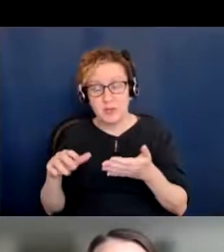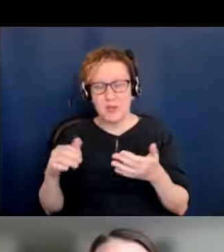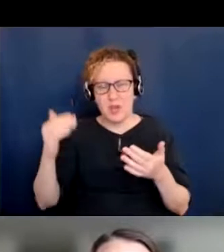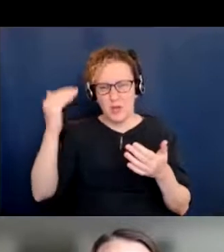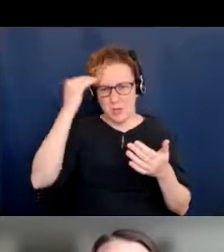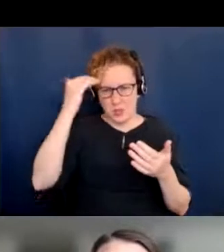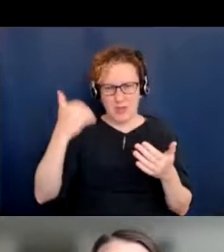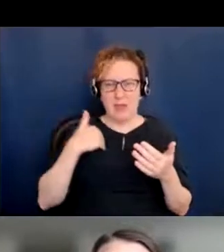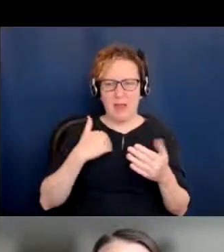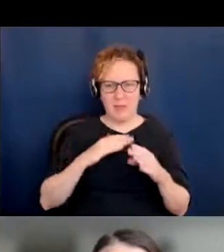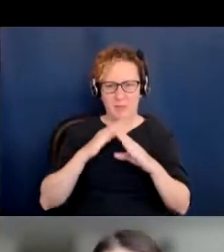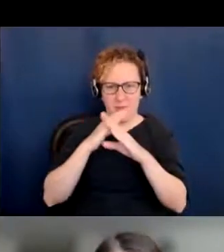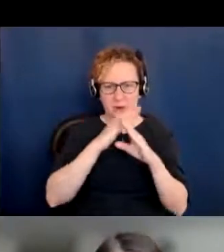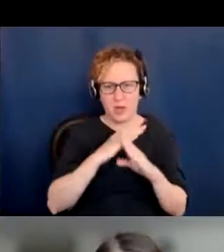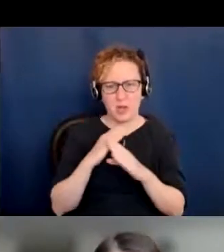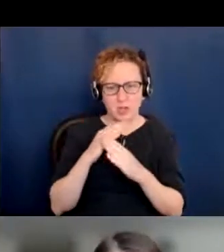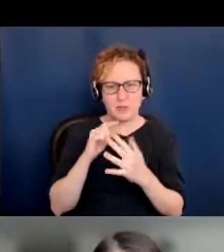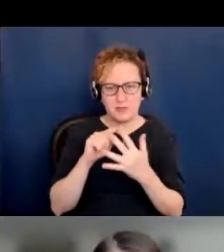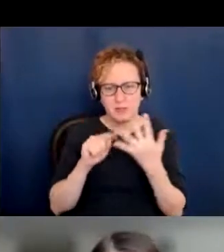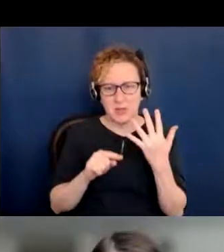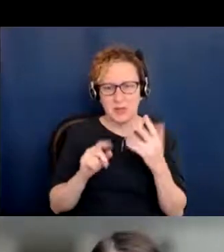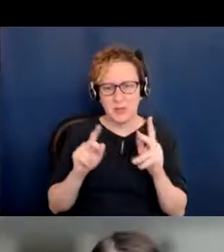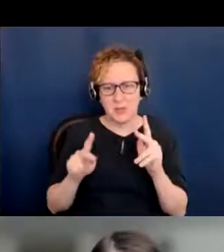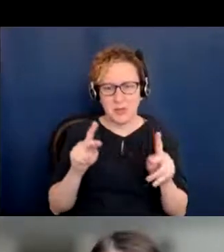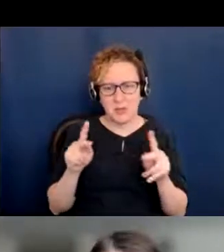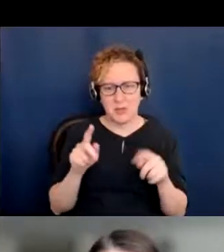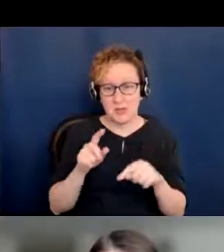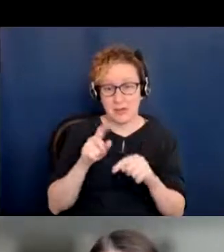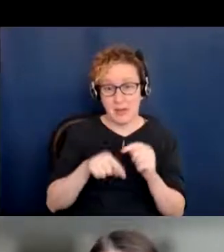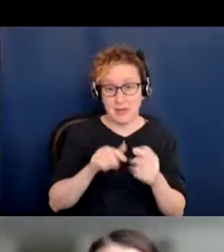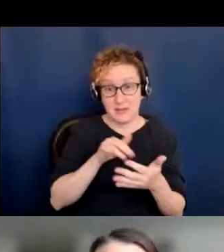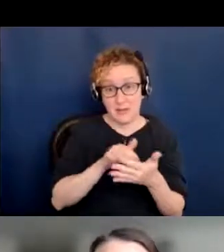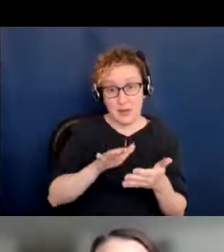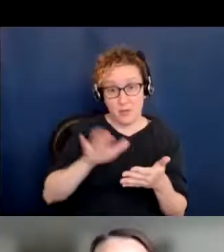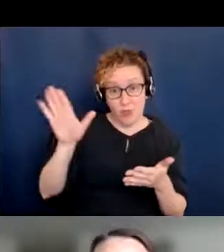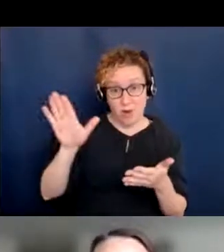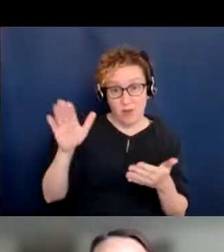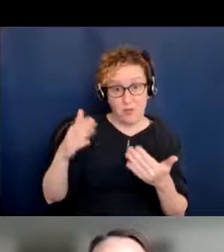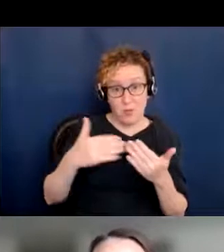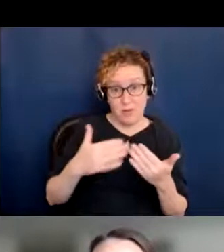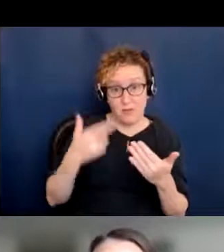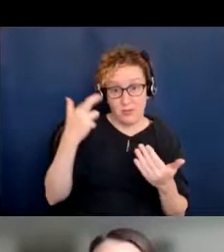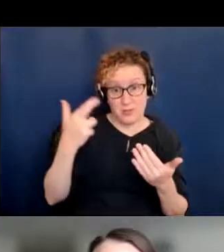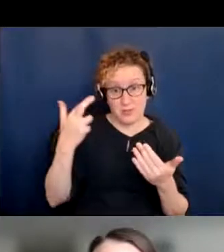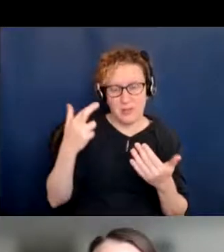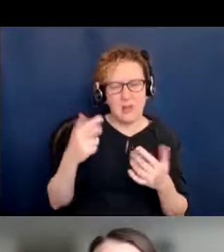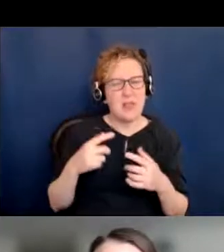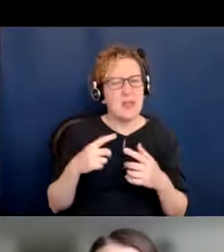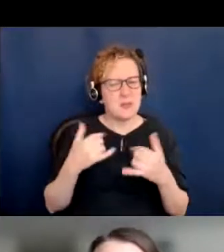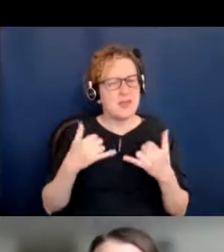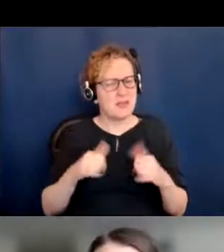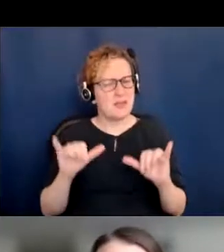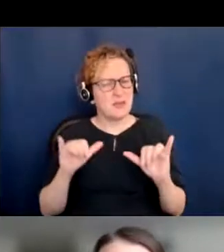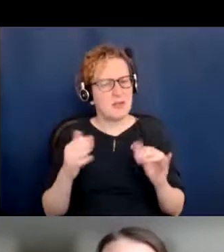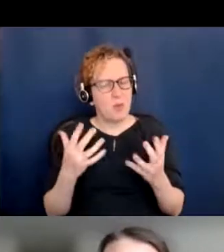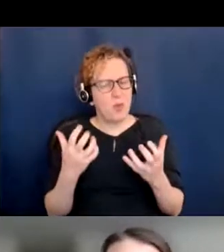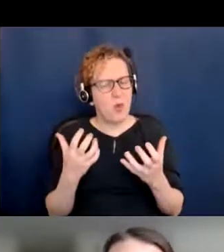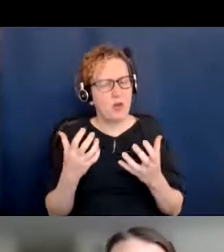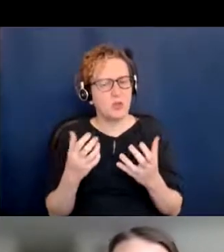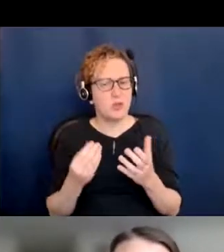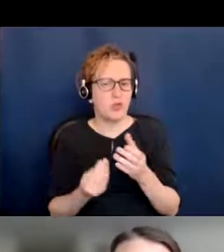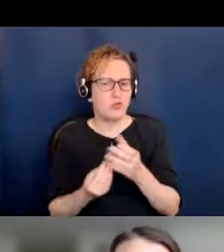are barriers to those people who cannot study abroad for whatever reason, but still wanting to grow global